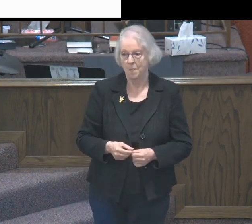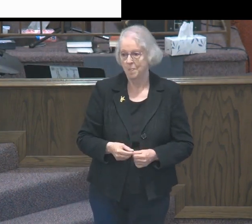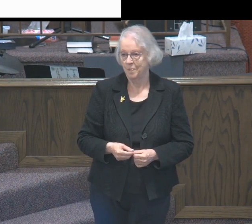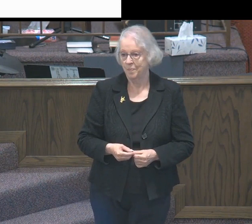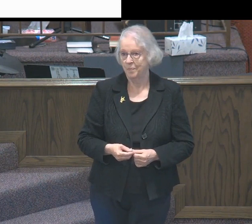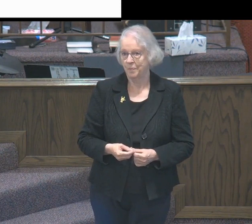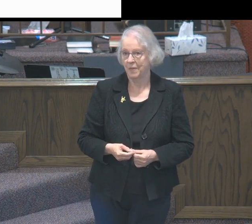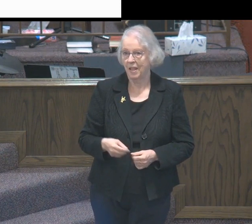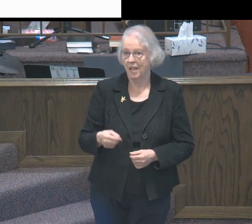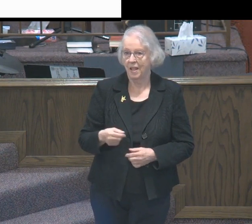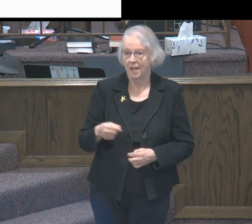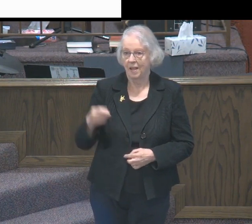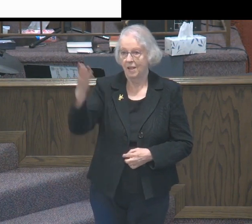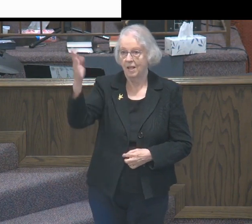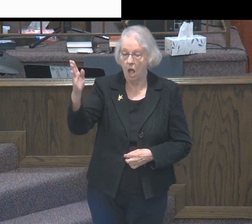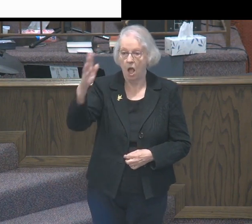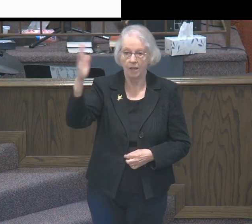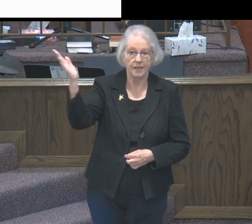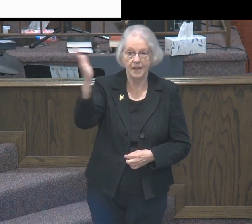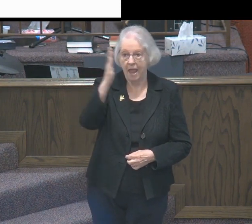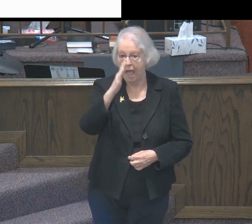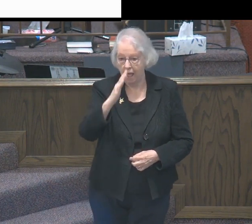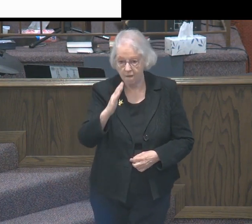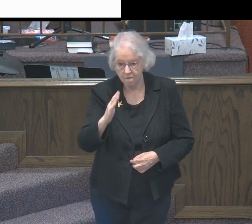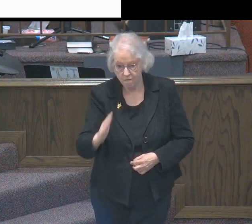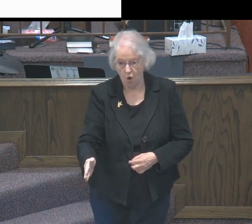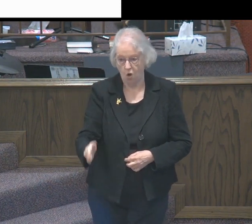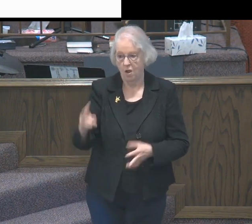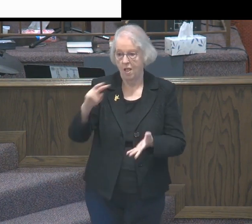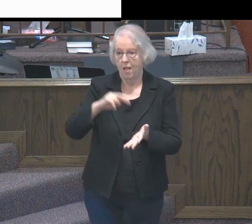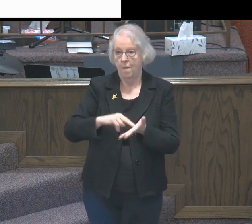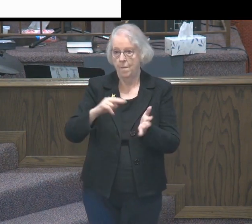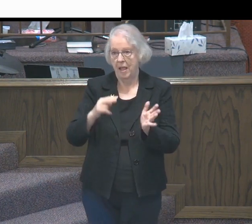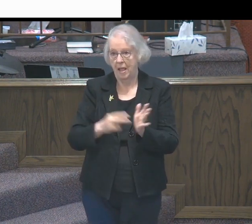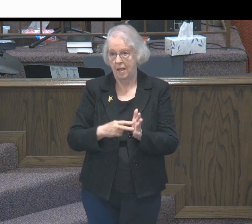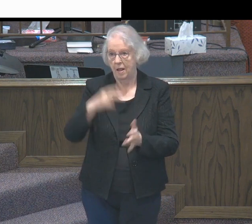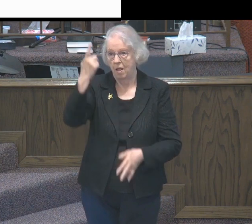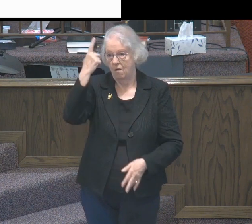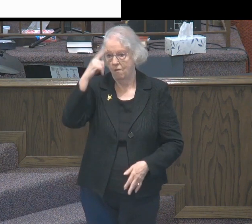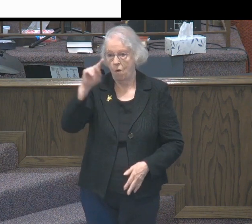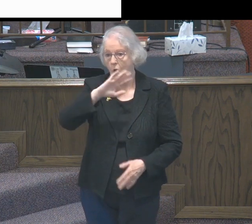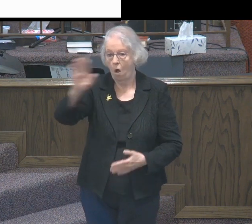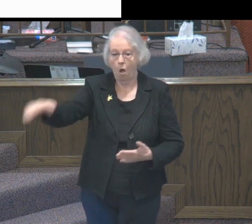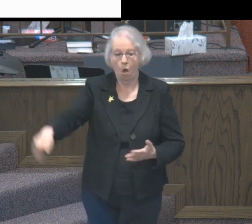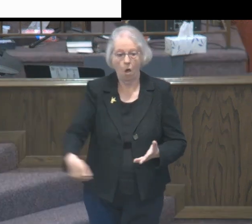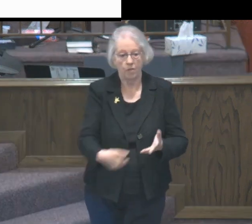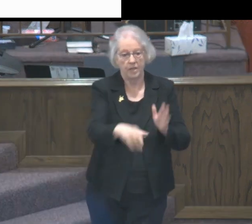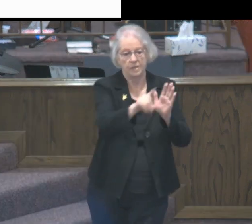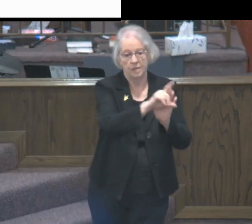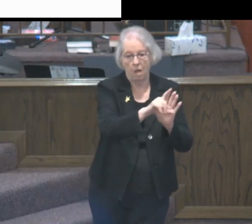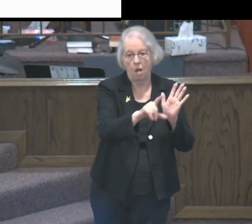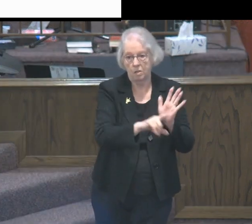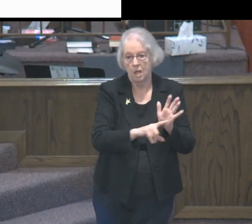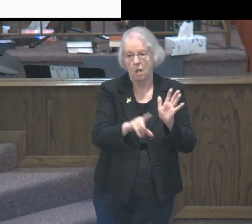If you so choose, but not because you're mad at your parents or you're mad at your kid, right? Thus, you have made the commandment of God